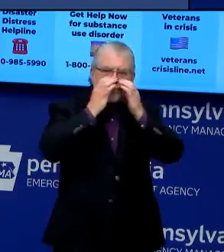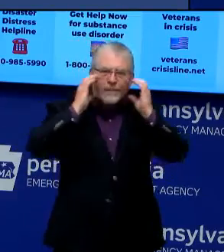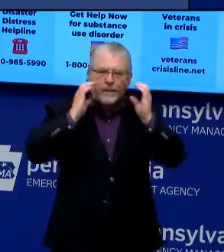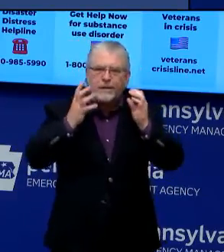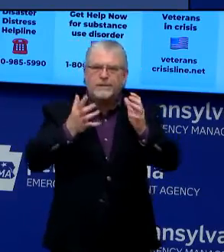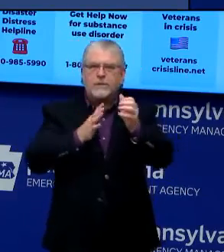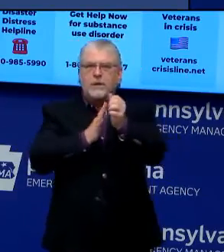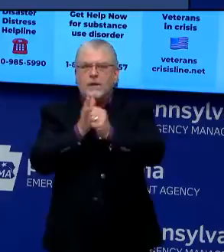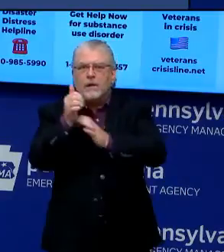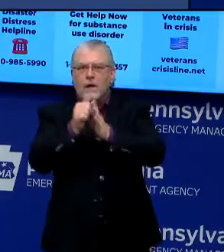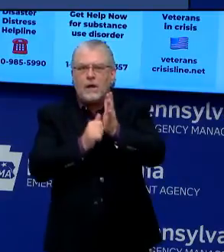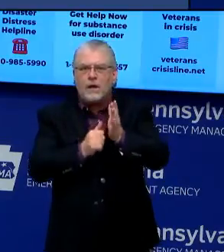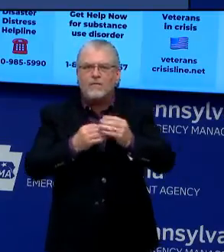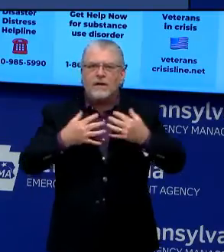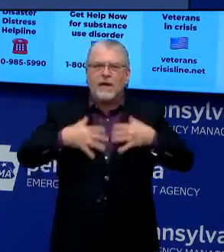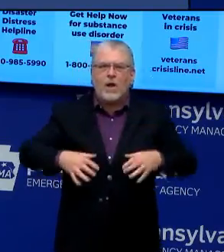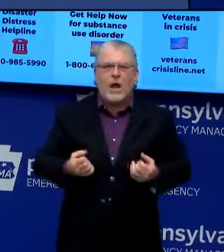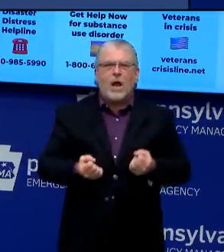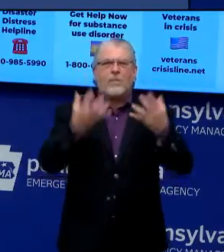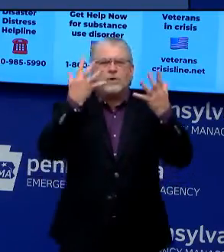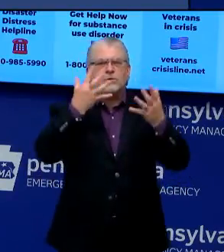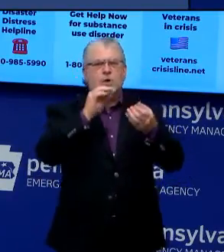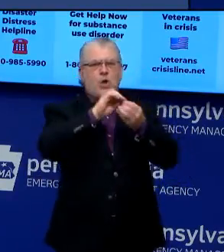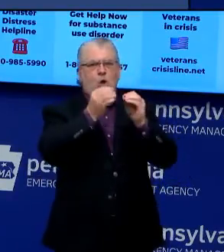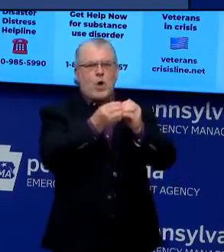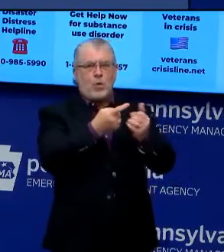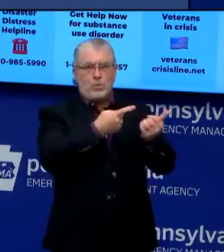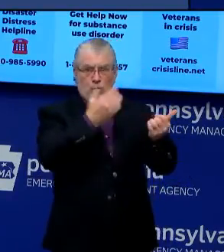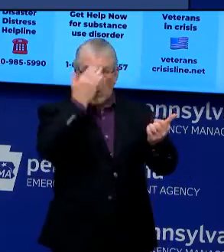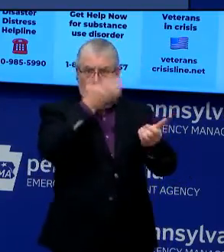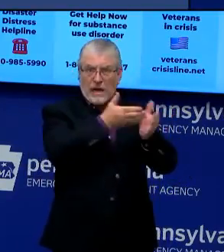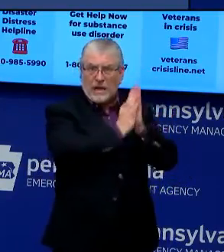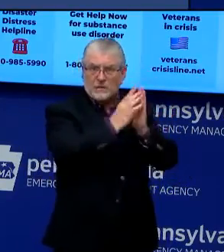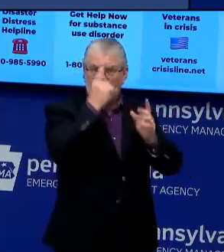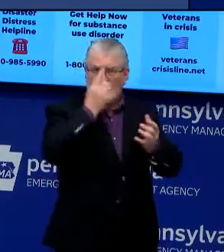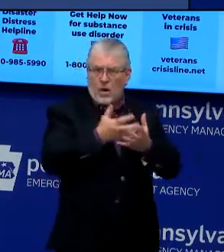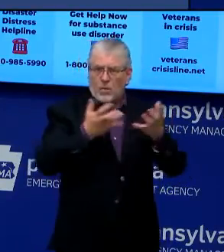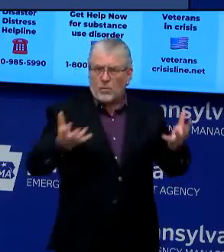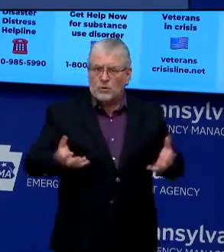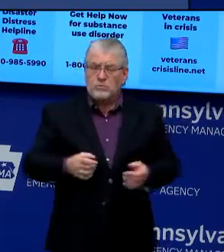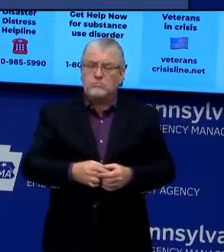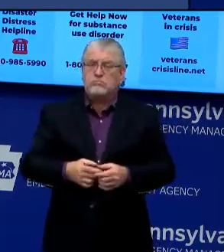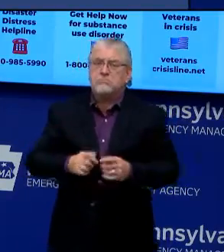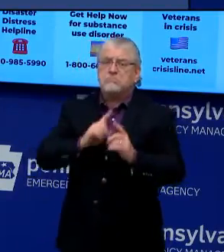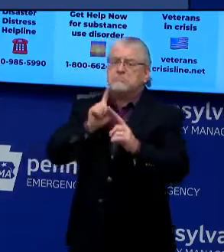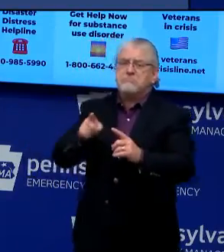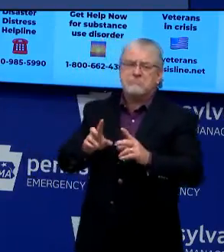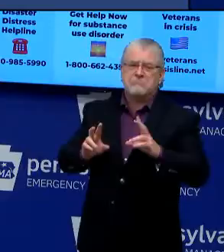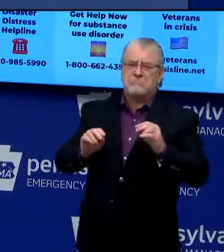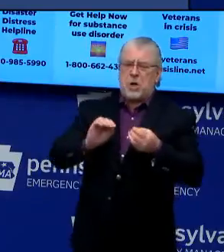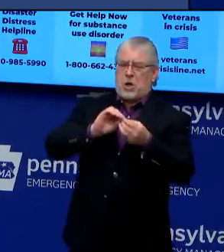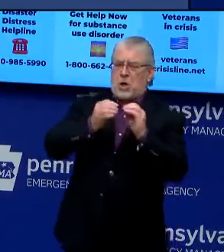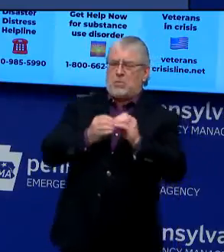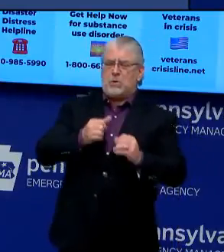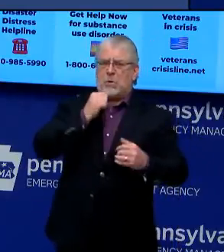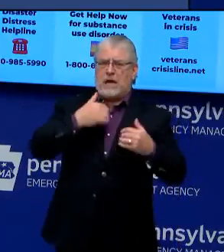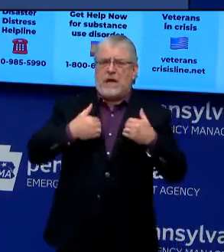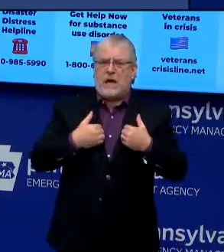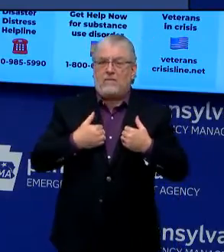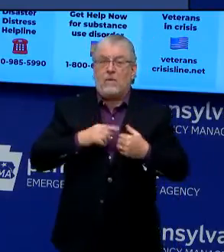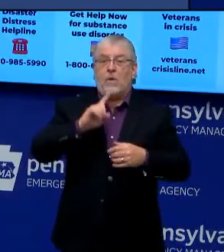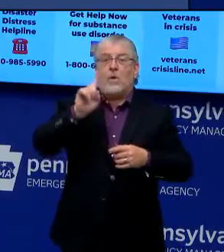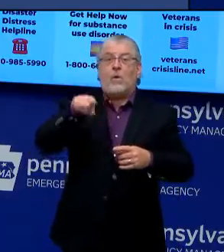PPE. It's other healthcare professionals, particularly, as we've been mentioning, the challenges in long-term care